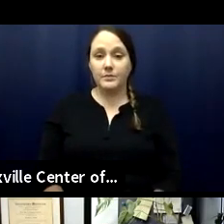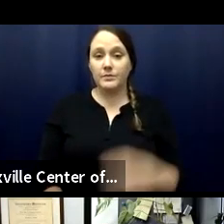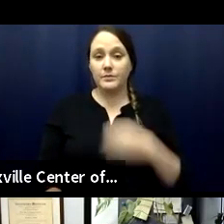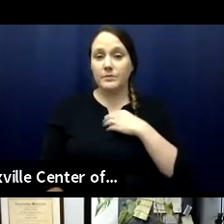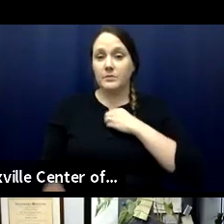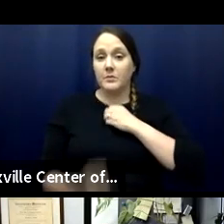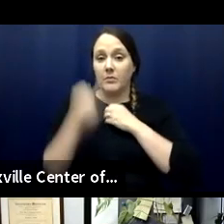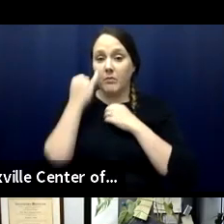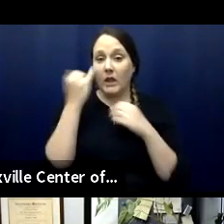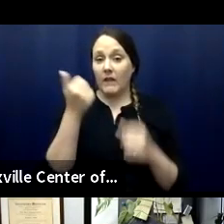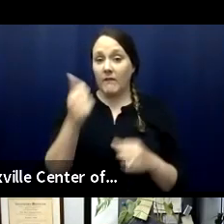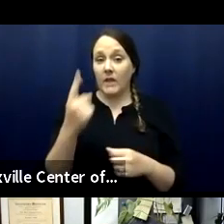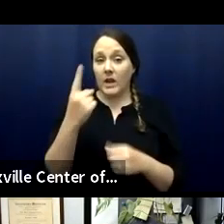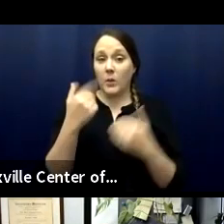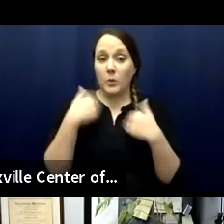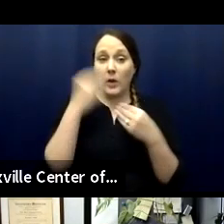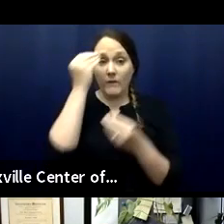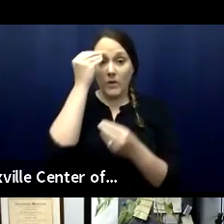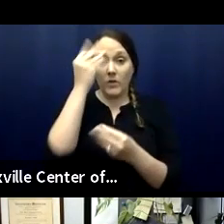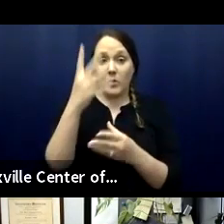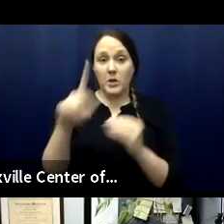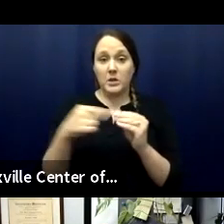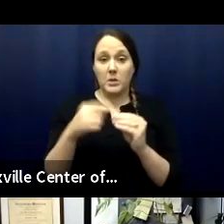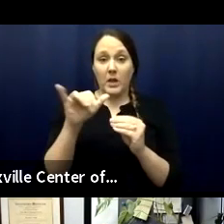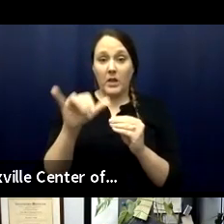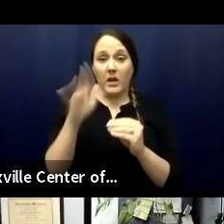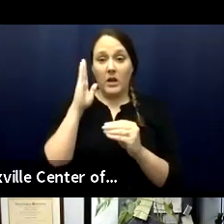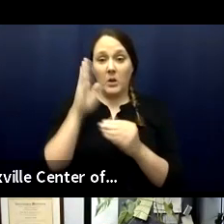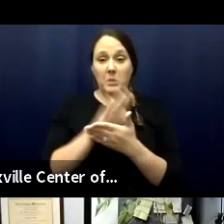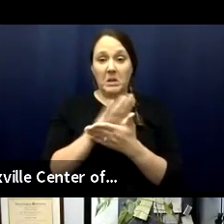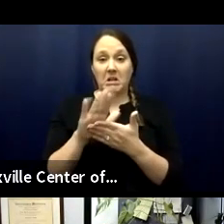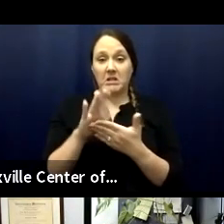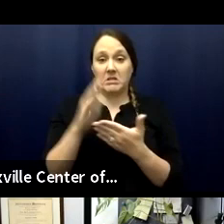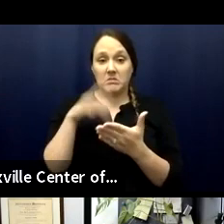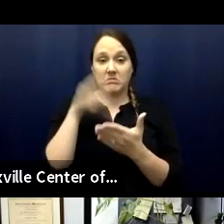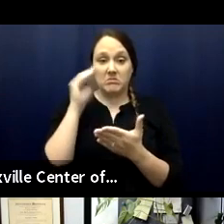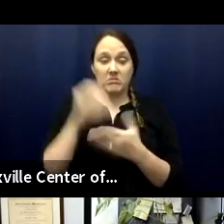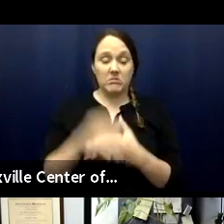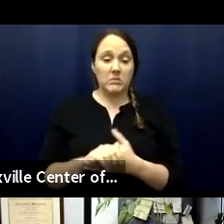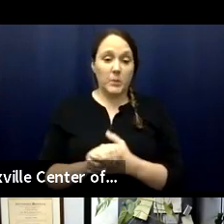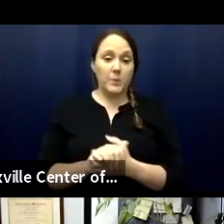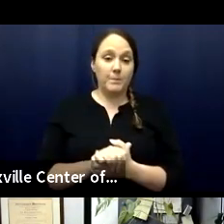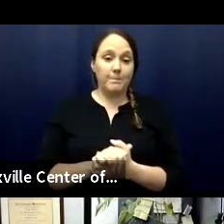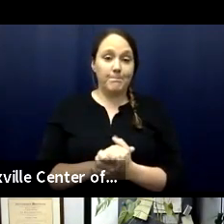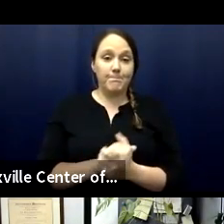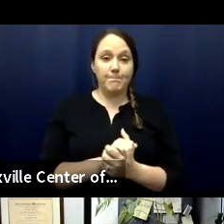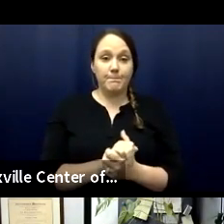anybody has any information on that, it'd be nice to find out about it.